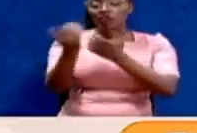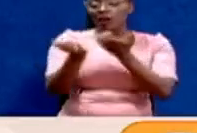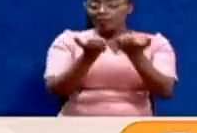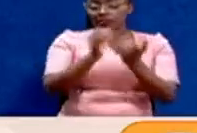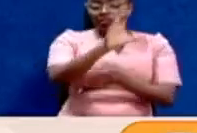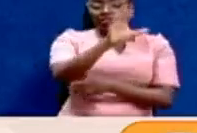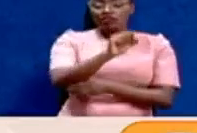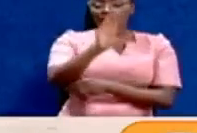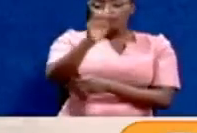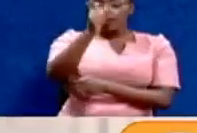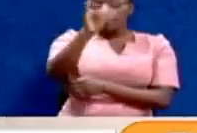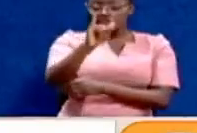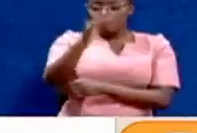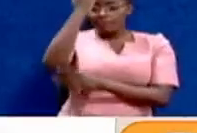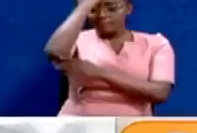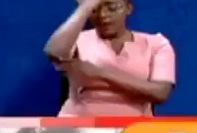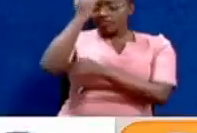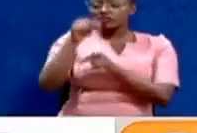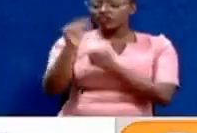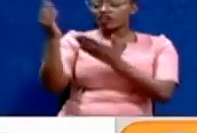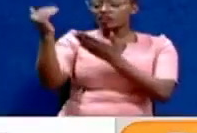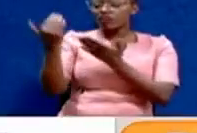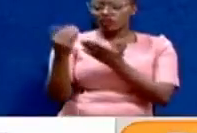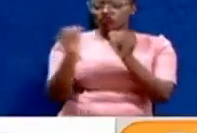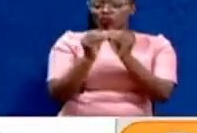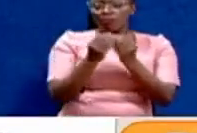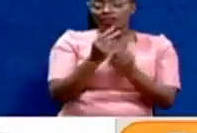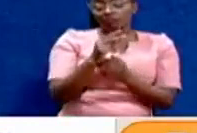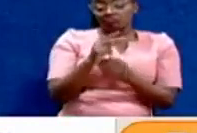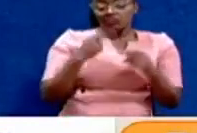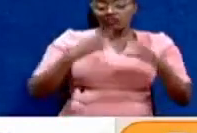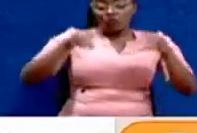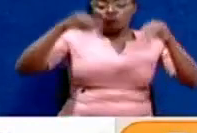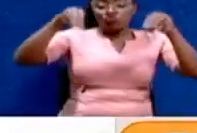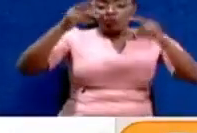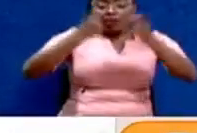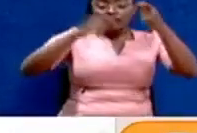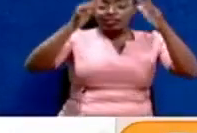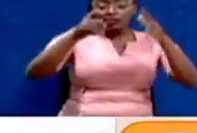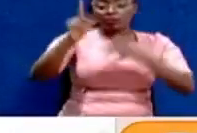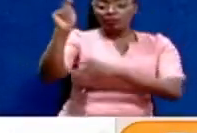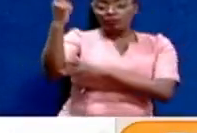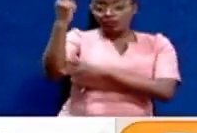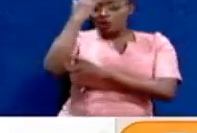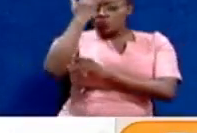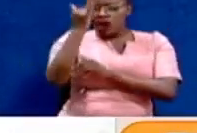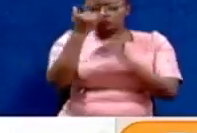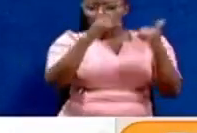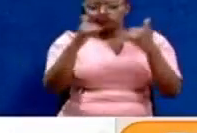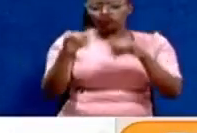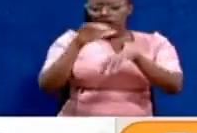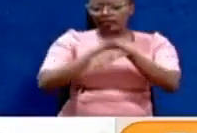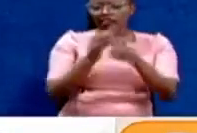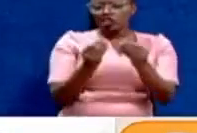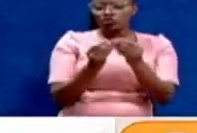Trade CS Betty Maina is on Monday expected to meet second-hand clothes traders in the country to seek intervention measures